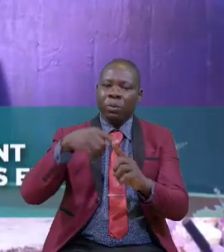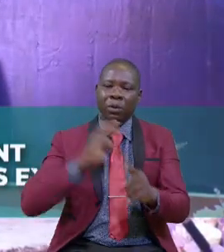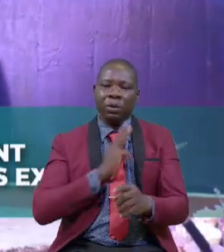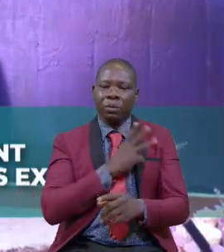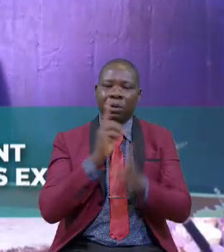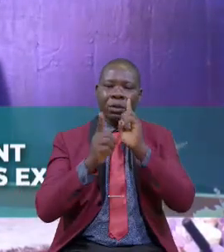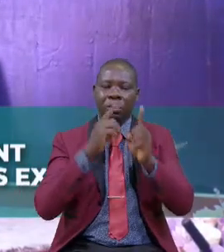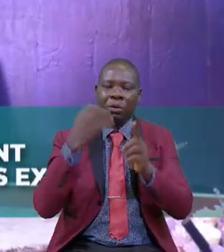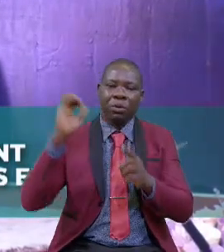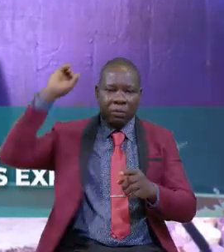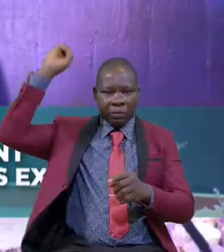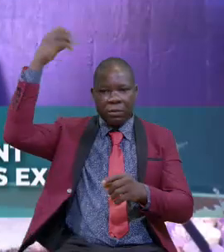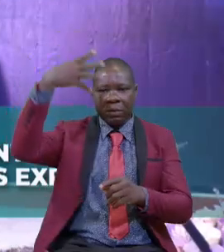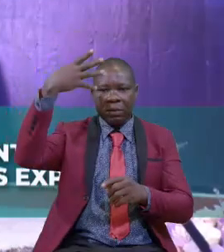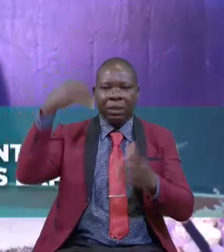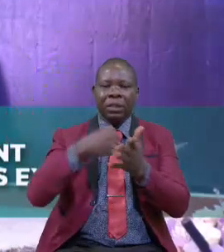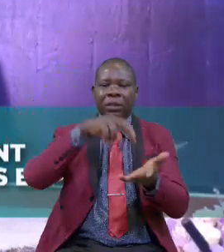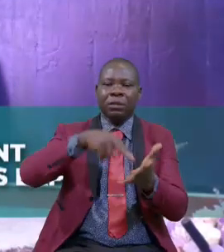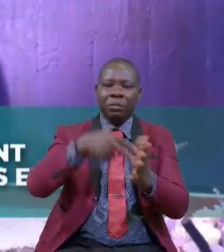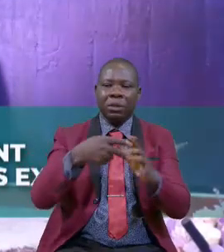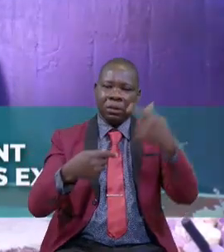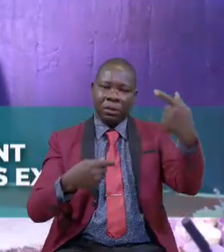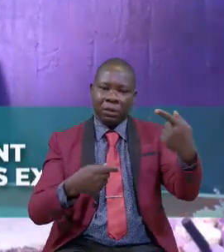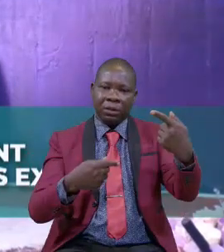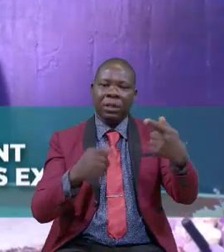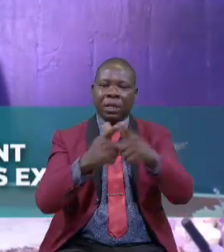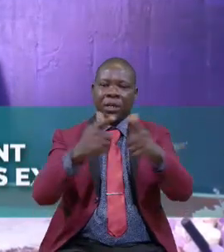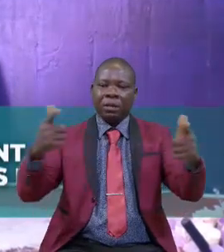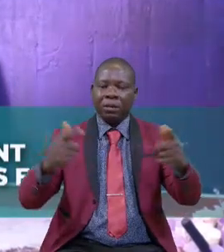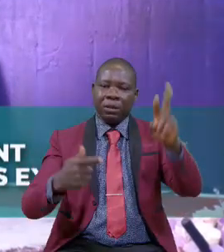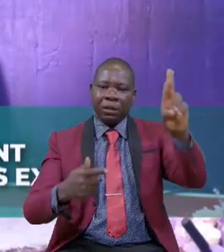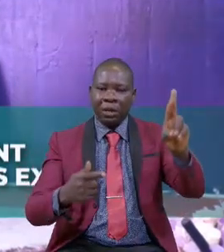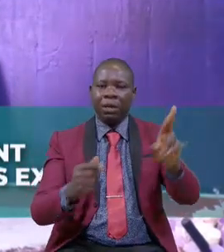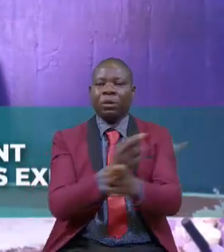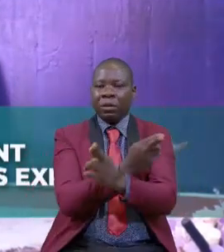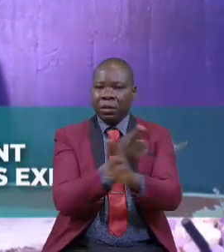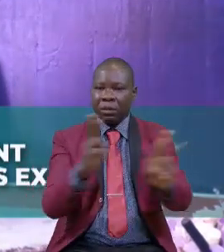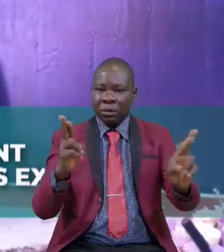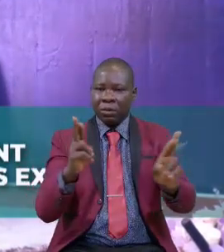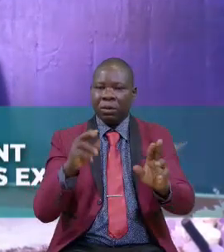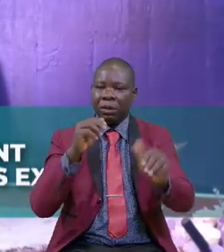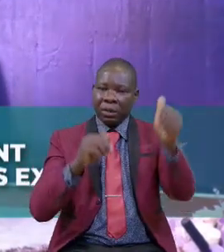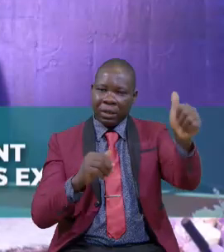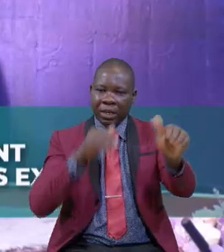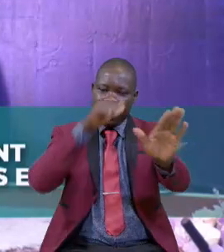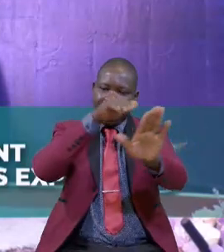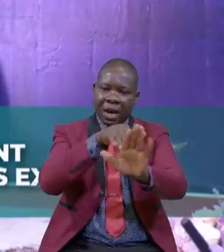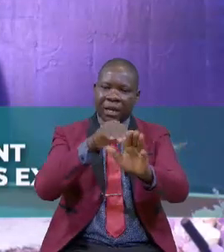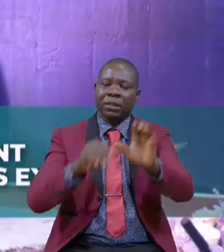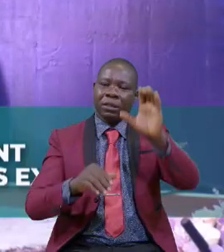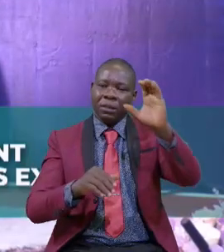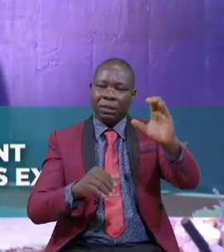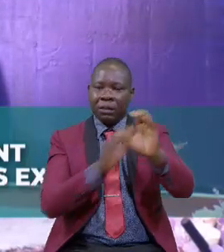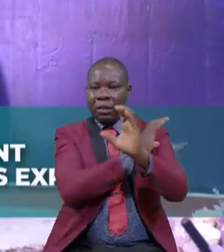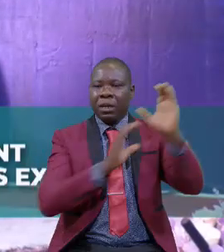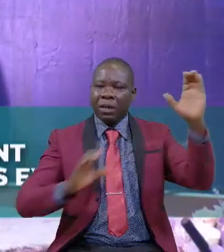great redemption at Christ's expense. He paid it all. Grace, God's